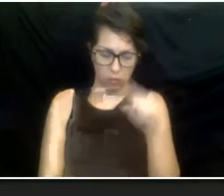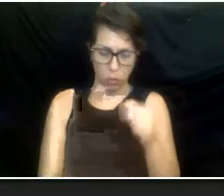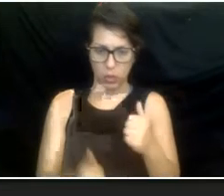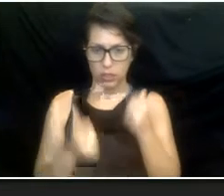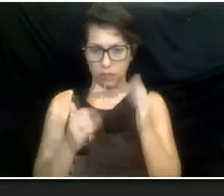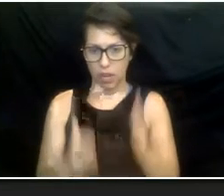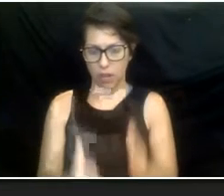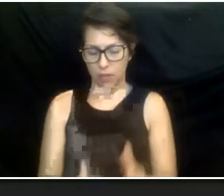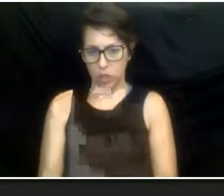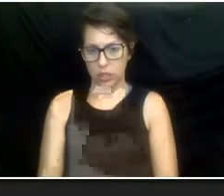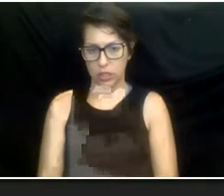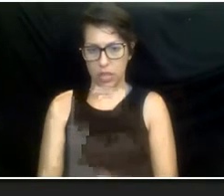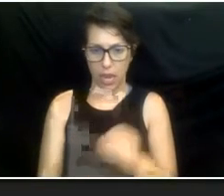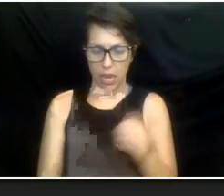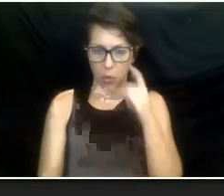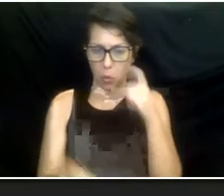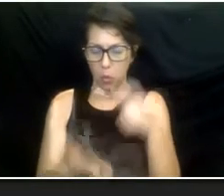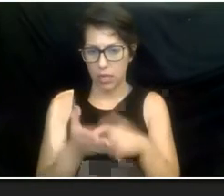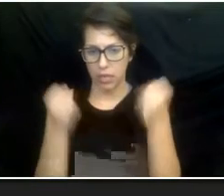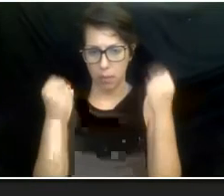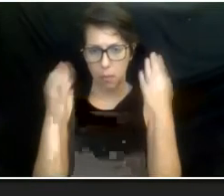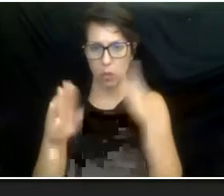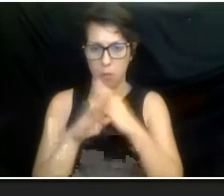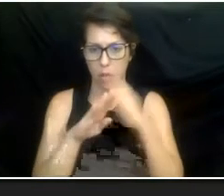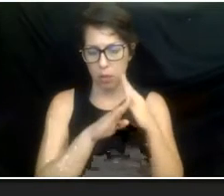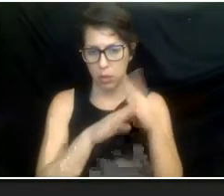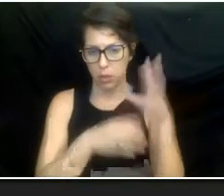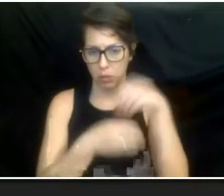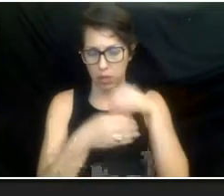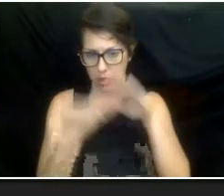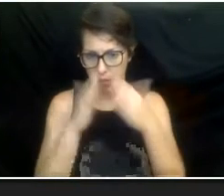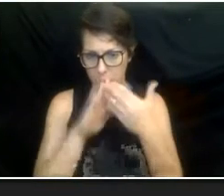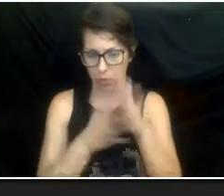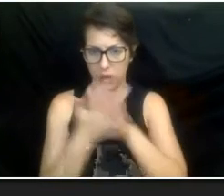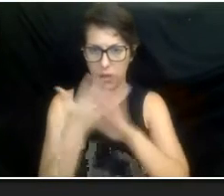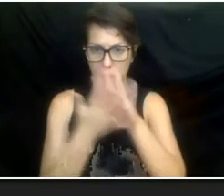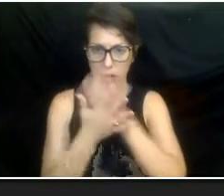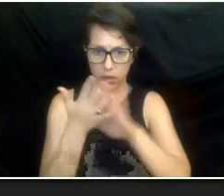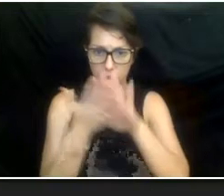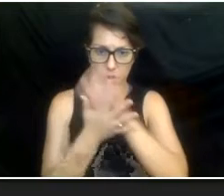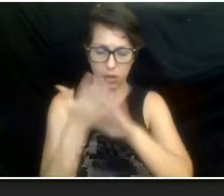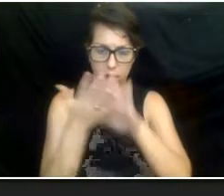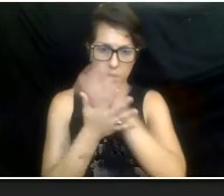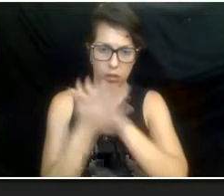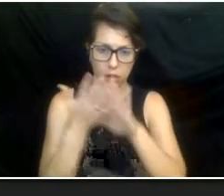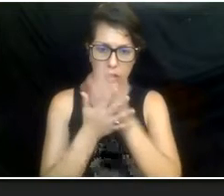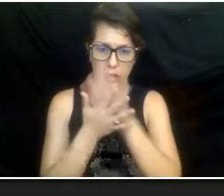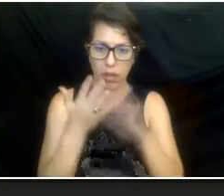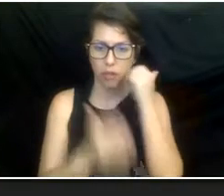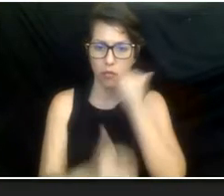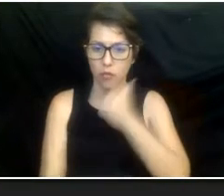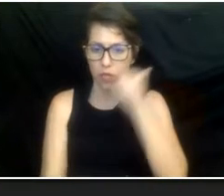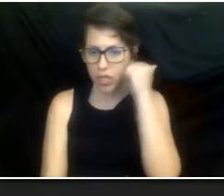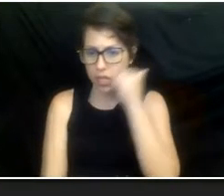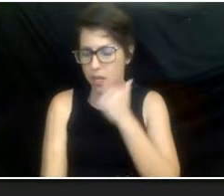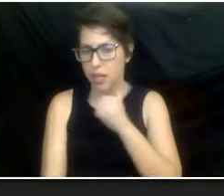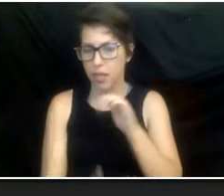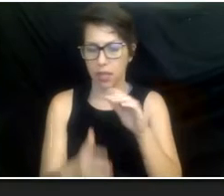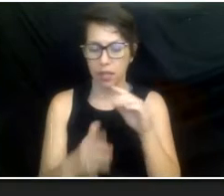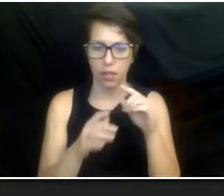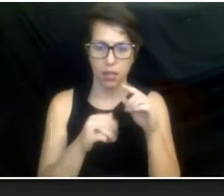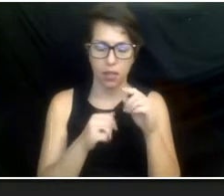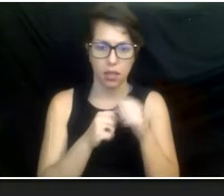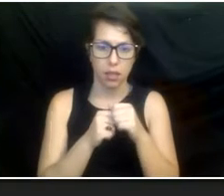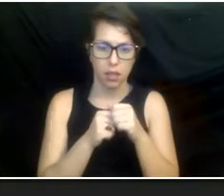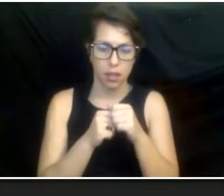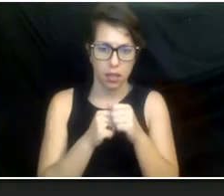commitment to ensuring organizations like ours who are deeply rooted for underserved communities are able to stay whole